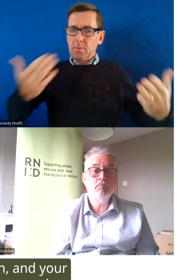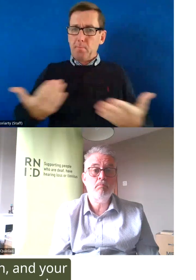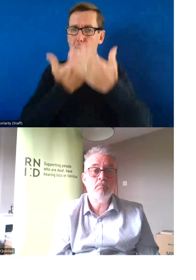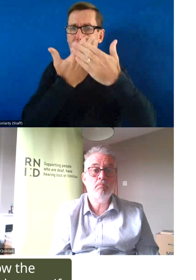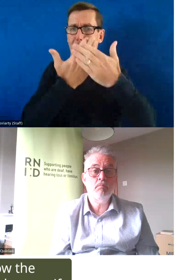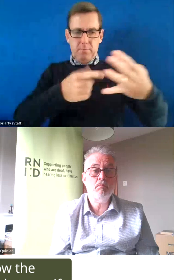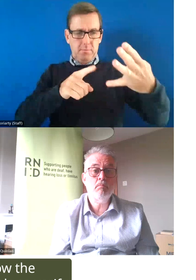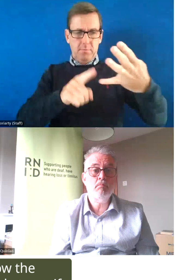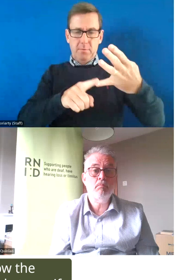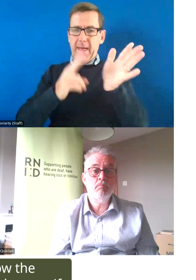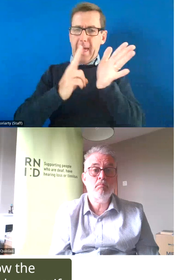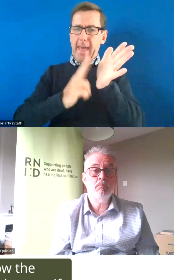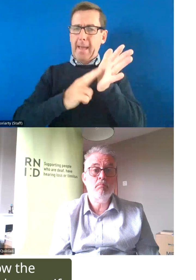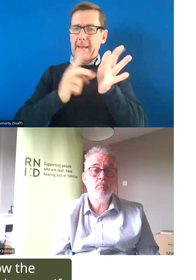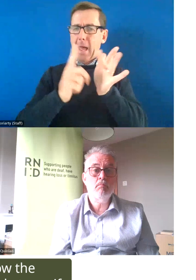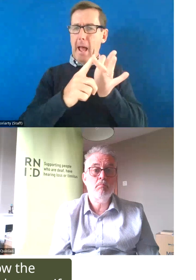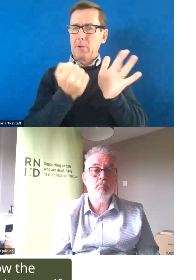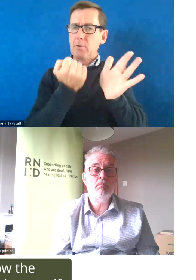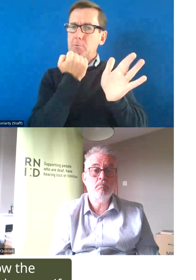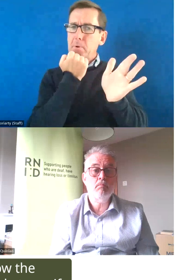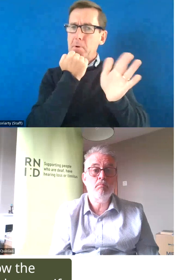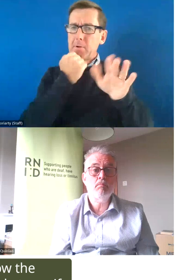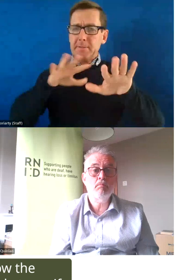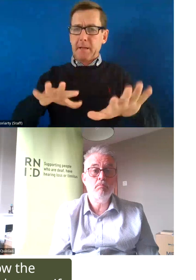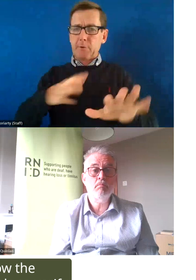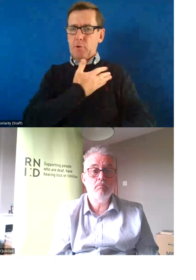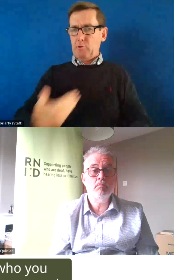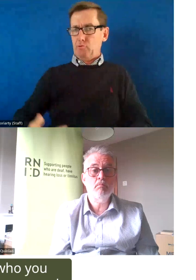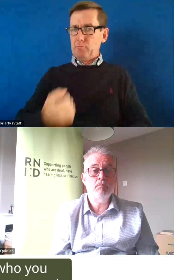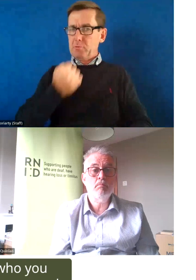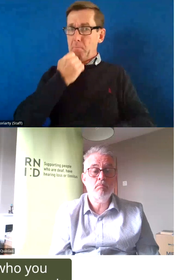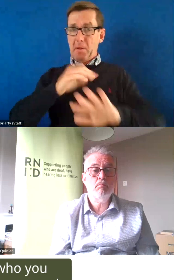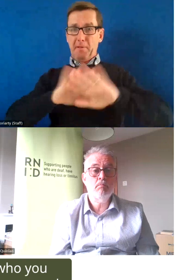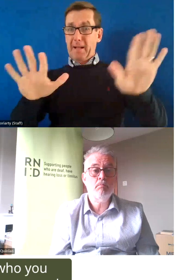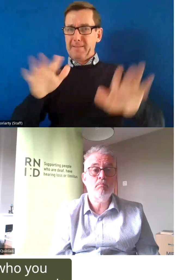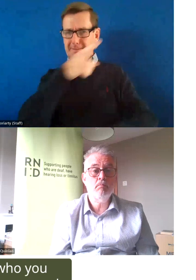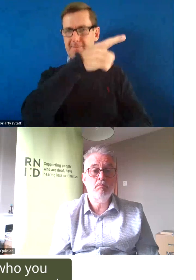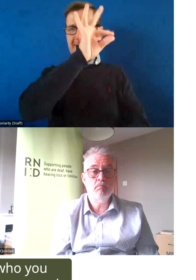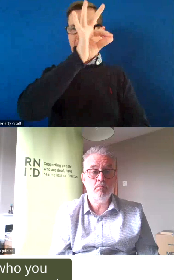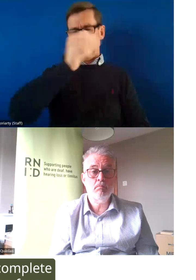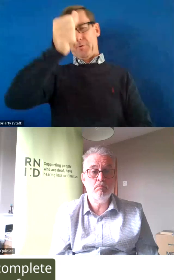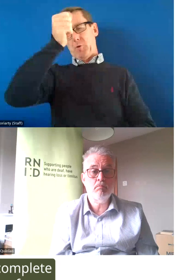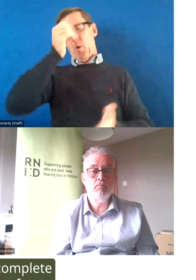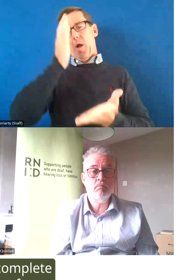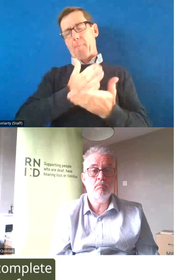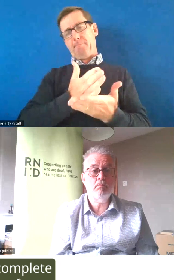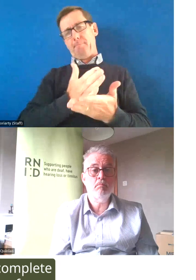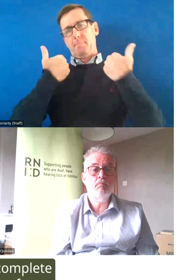insurance number. So that's how the council will be able to verify that you are who you say you are when you apply.